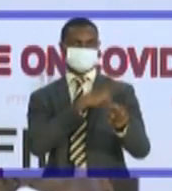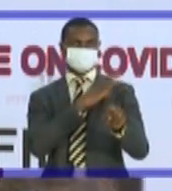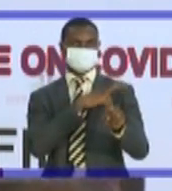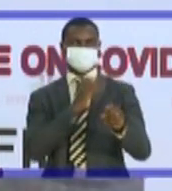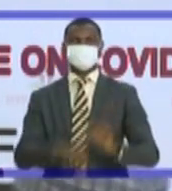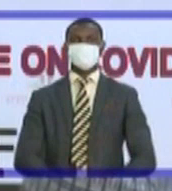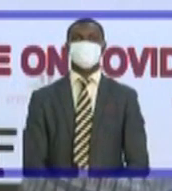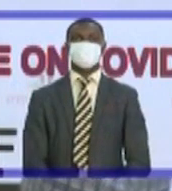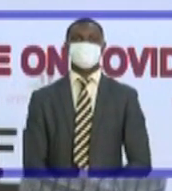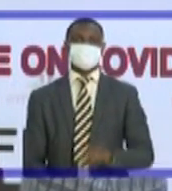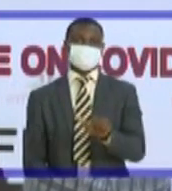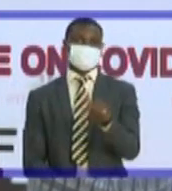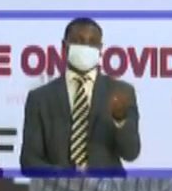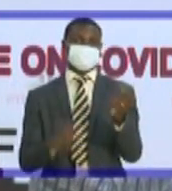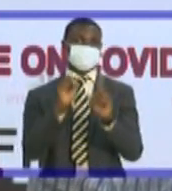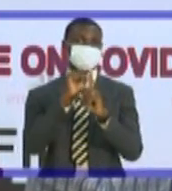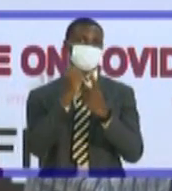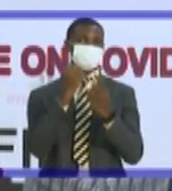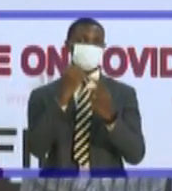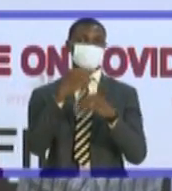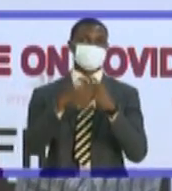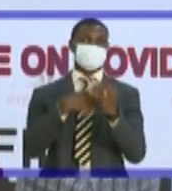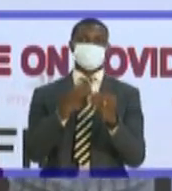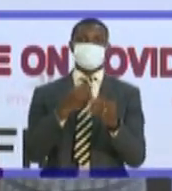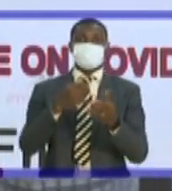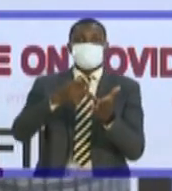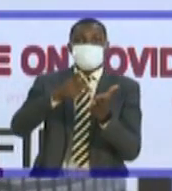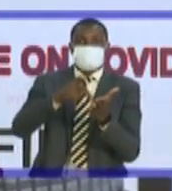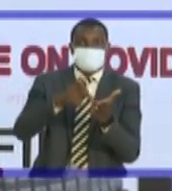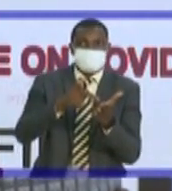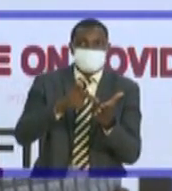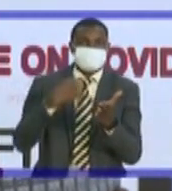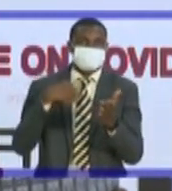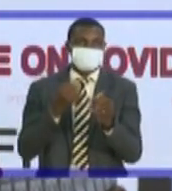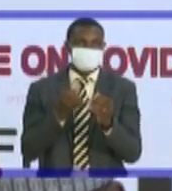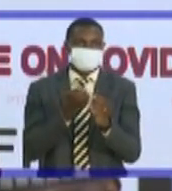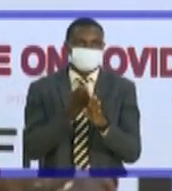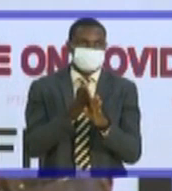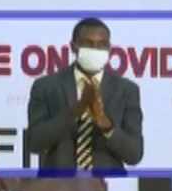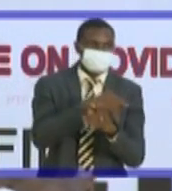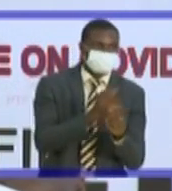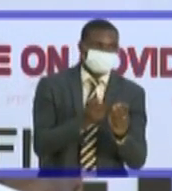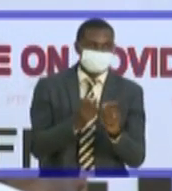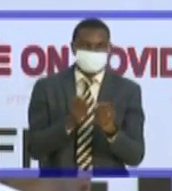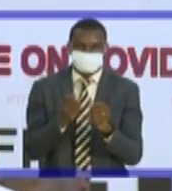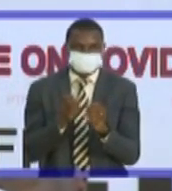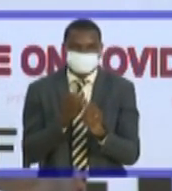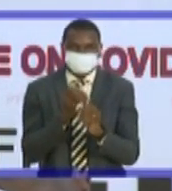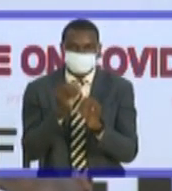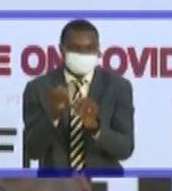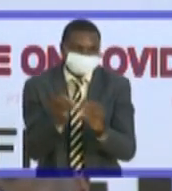The other issue of diverting payments for NPower to